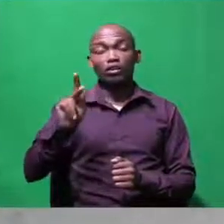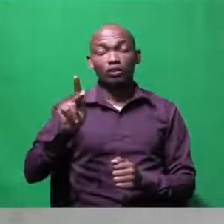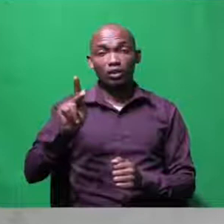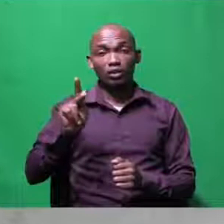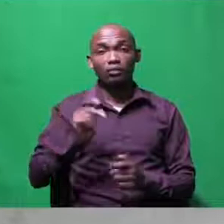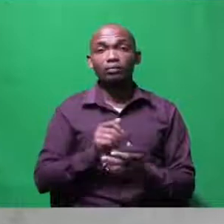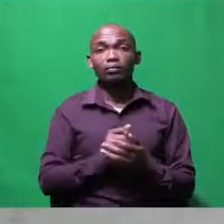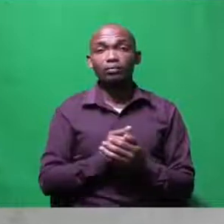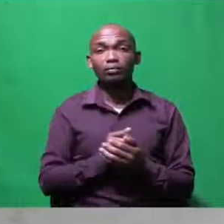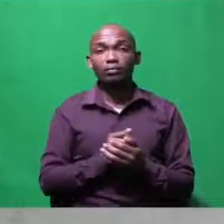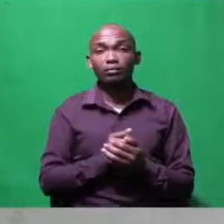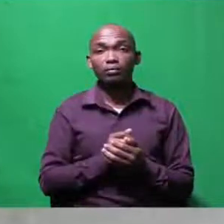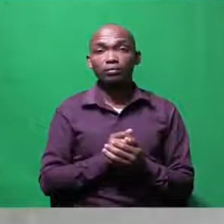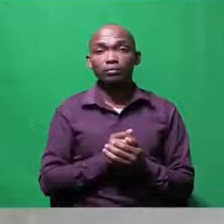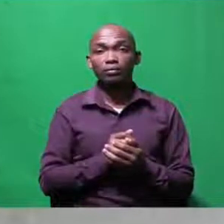Characteristics